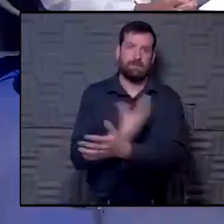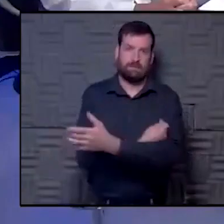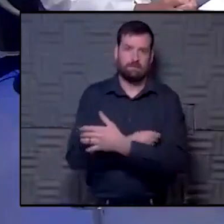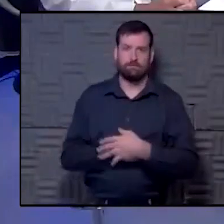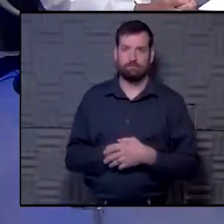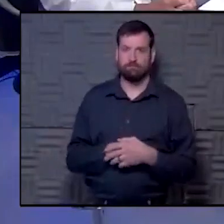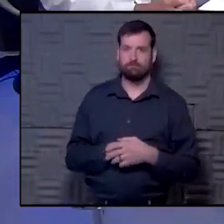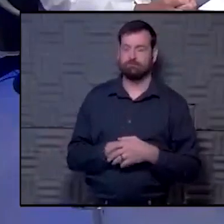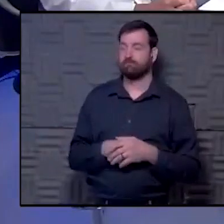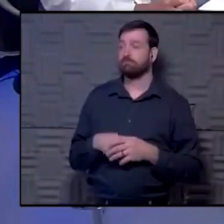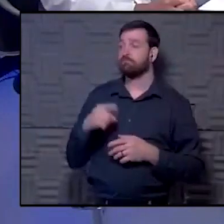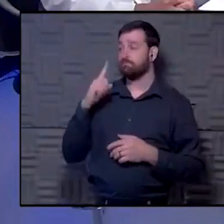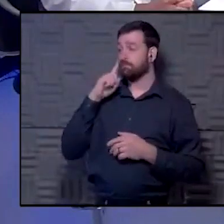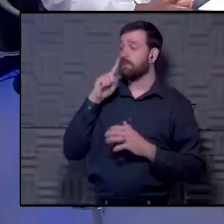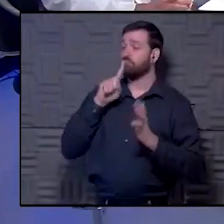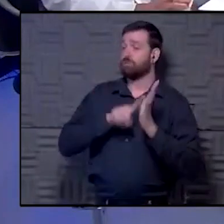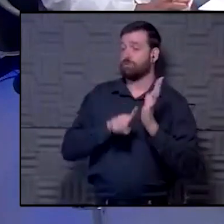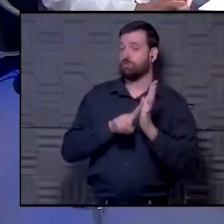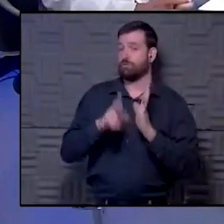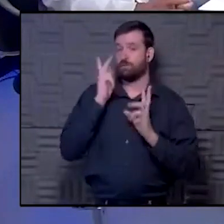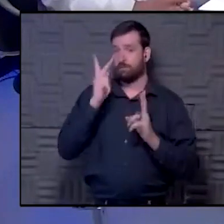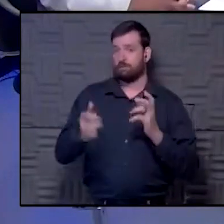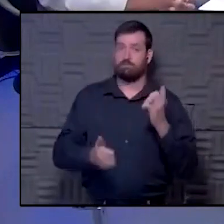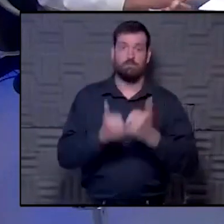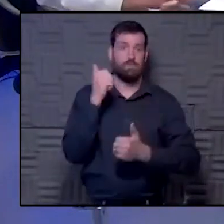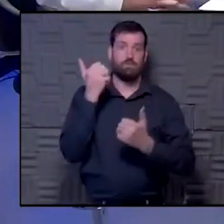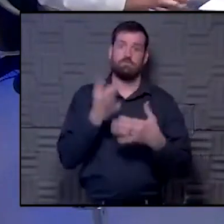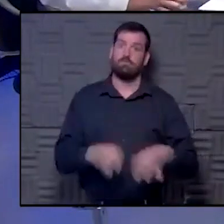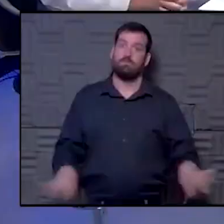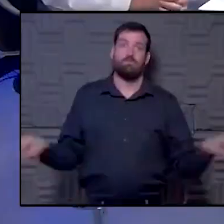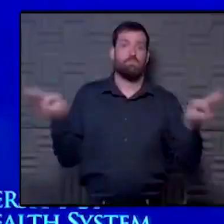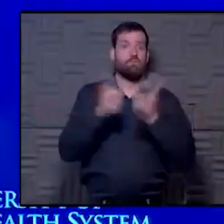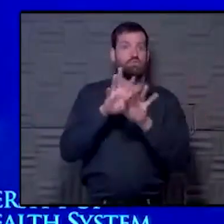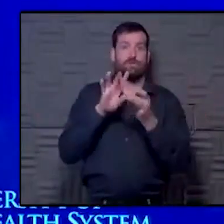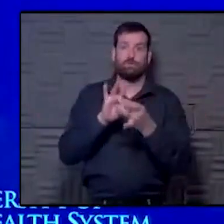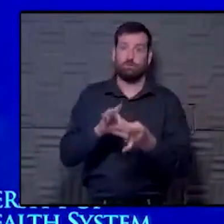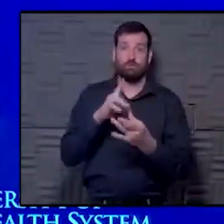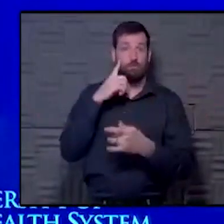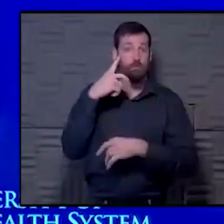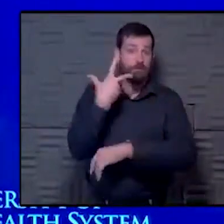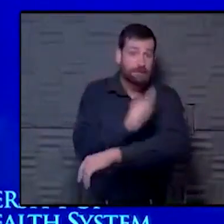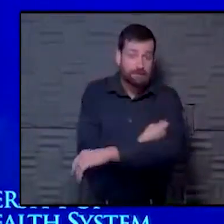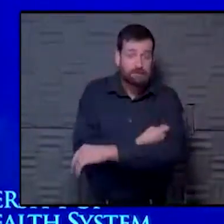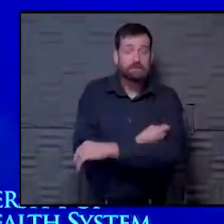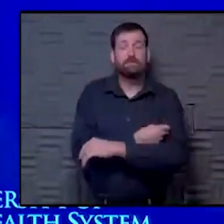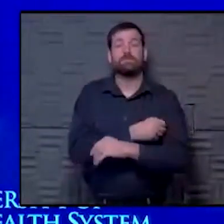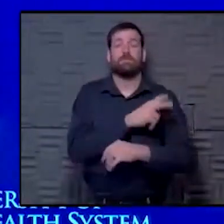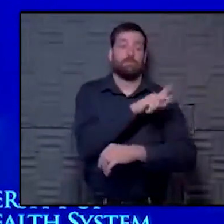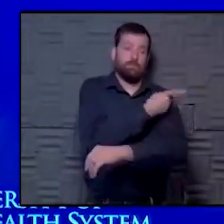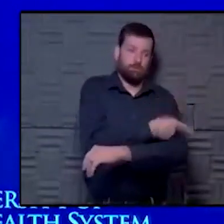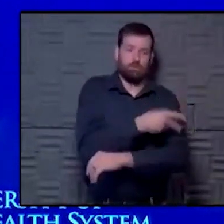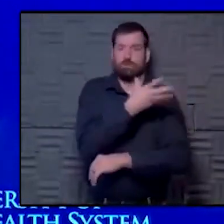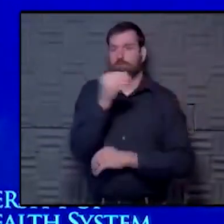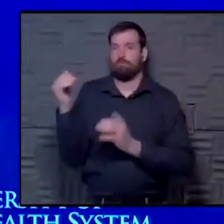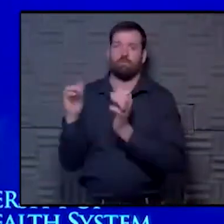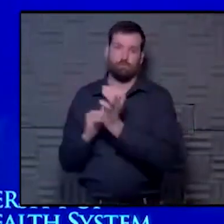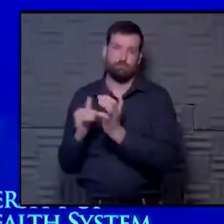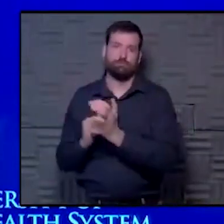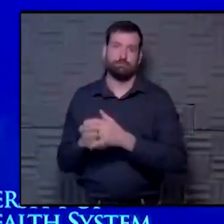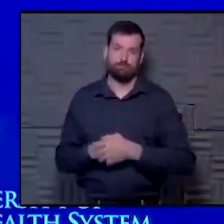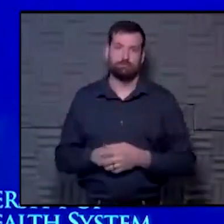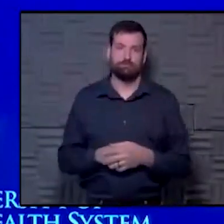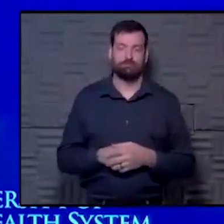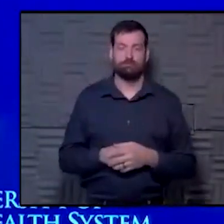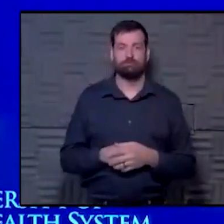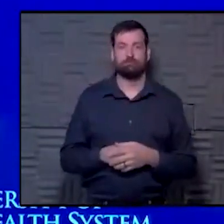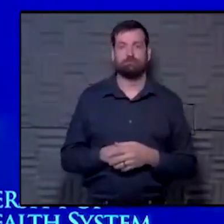I think in the research we've seen, the most important relationship for vaccination is the relationship between a patient and their physician.